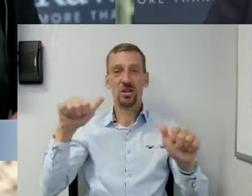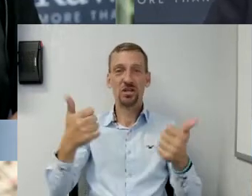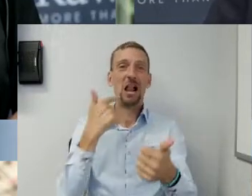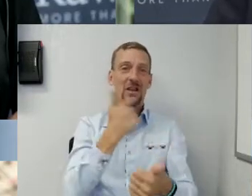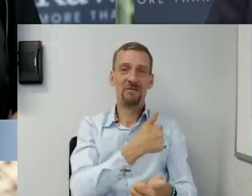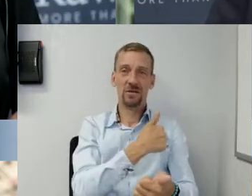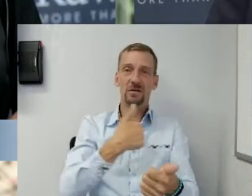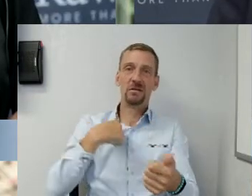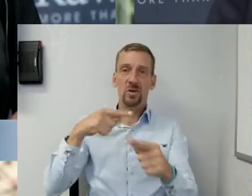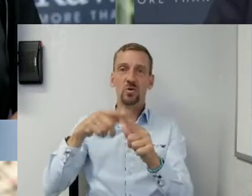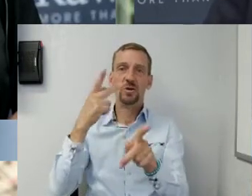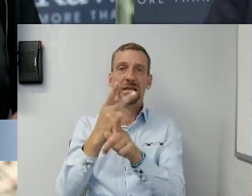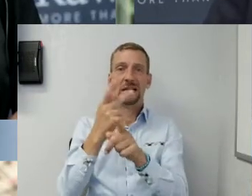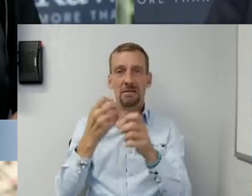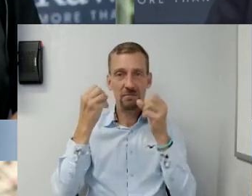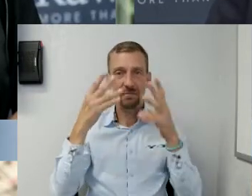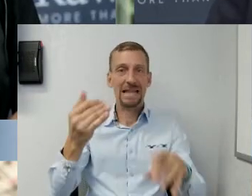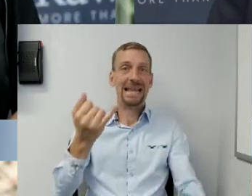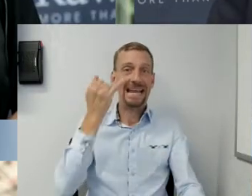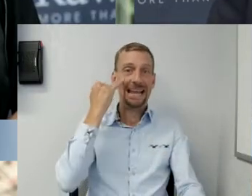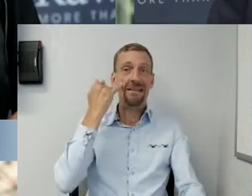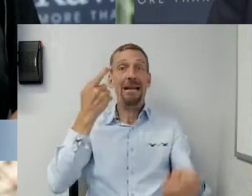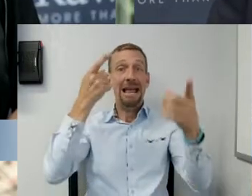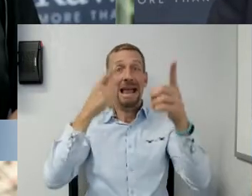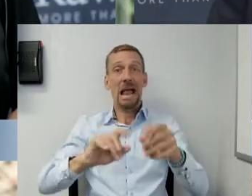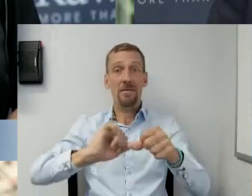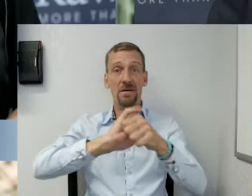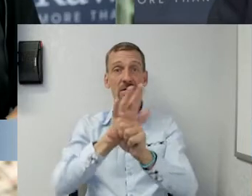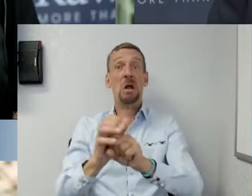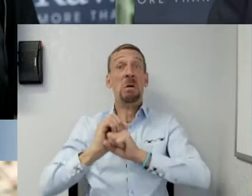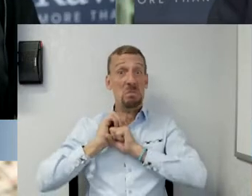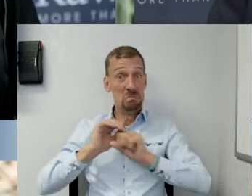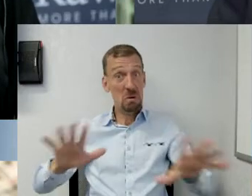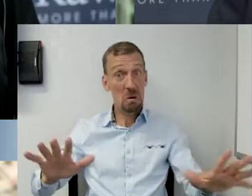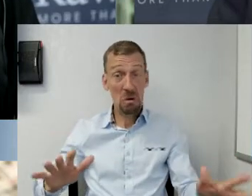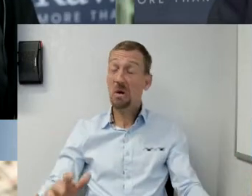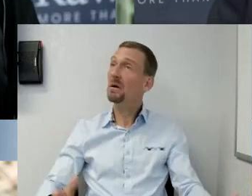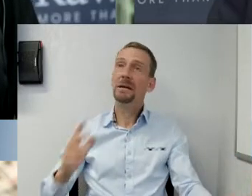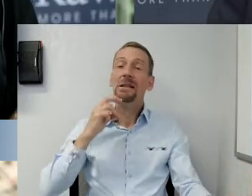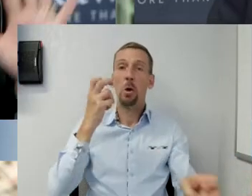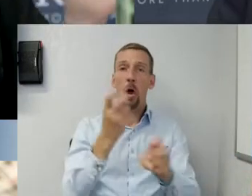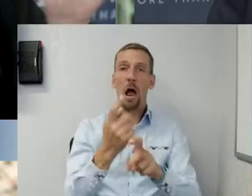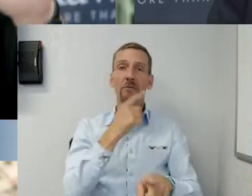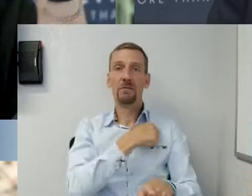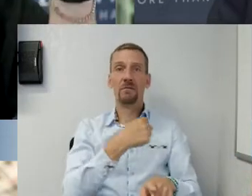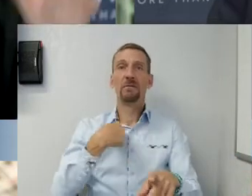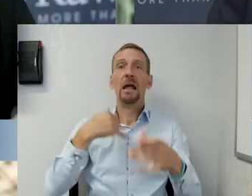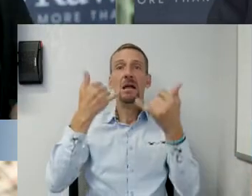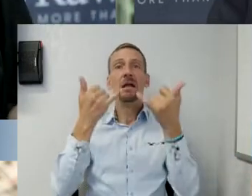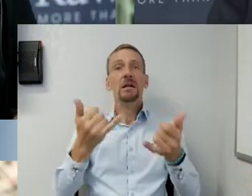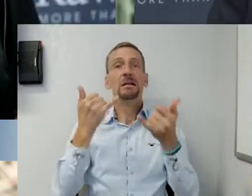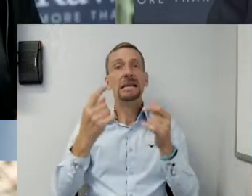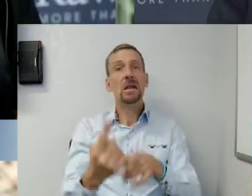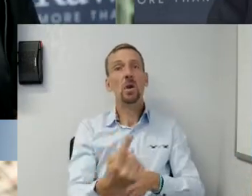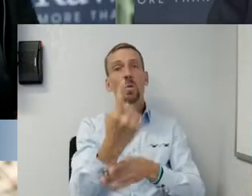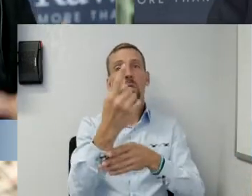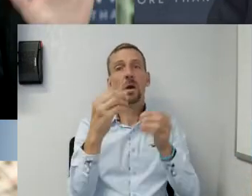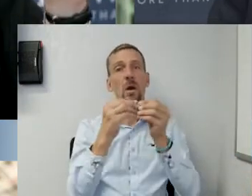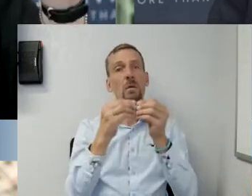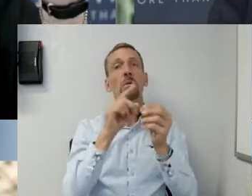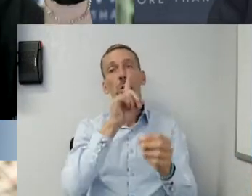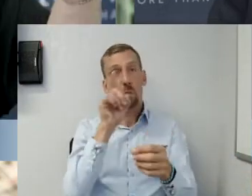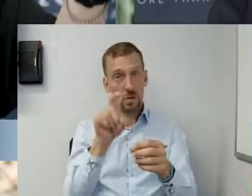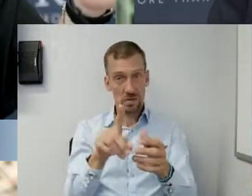challenge if we get hit with a big surge. Right. So one more question about the unrest. If